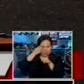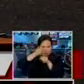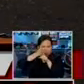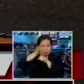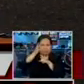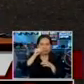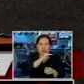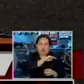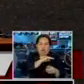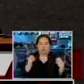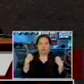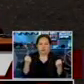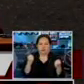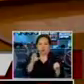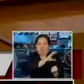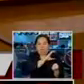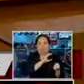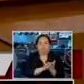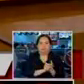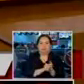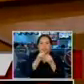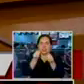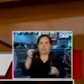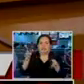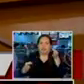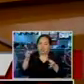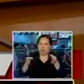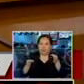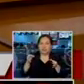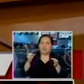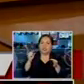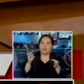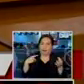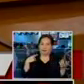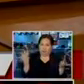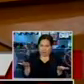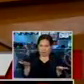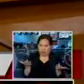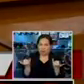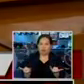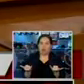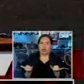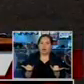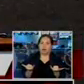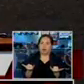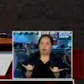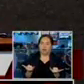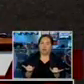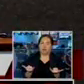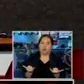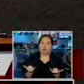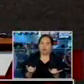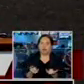courage to render justice in the case before us on the basis of the